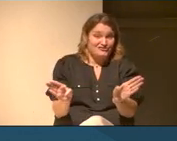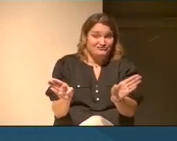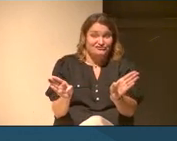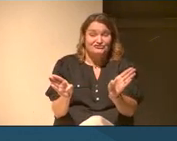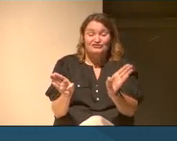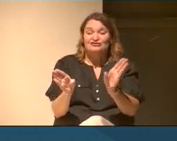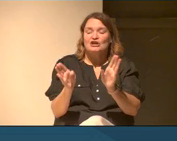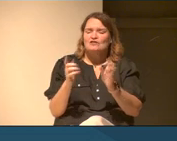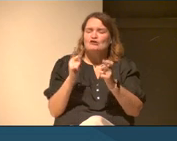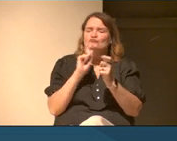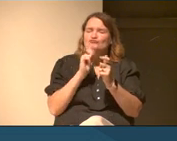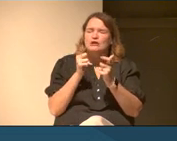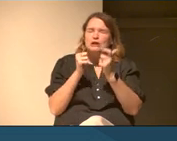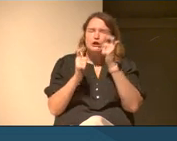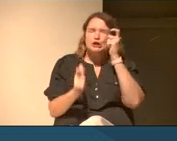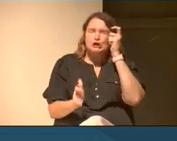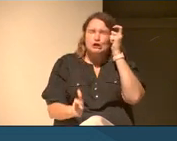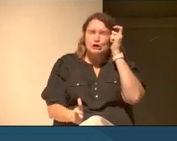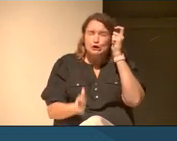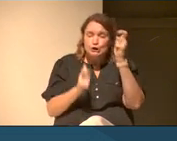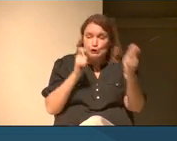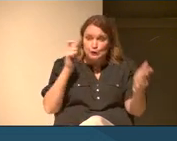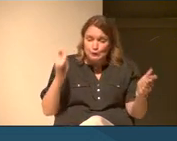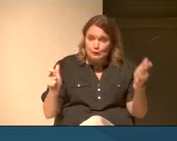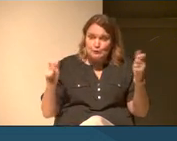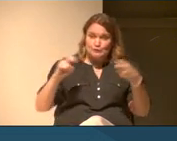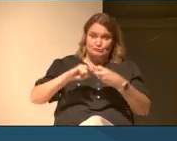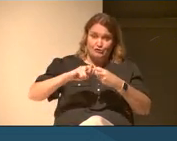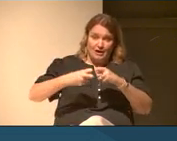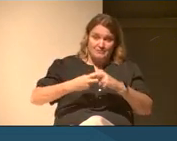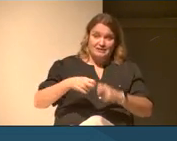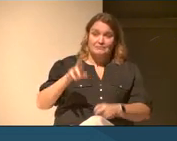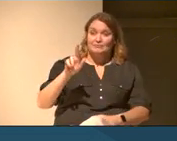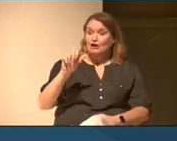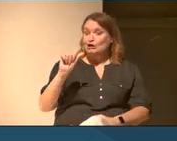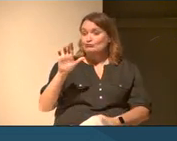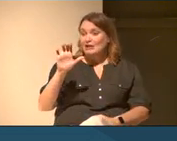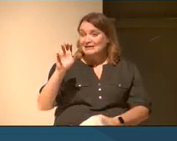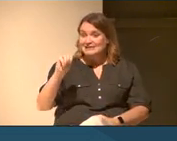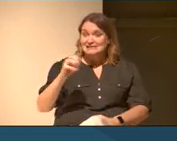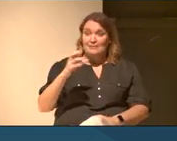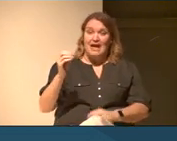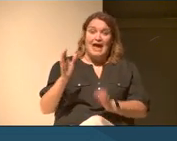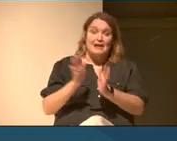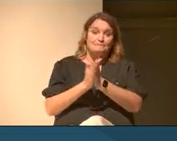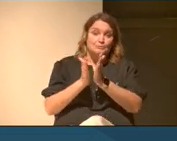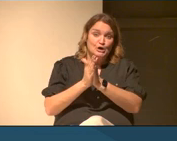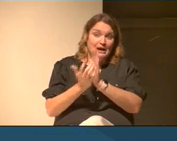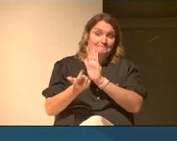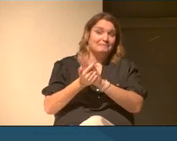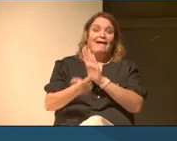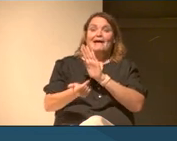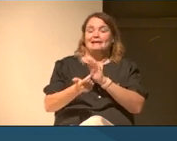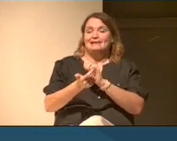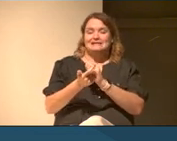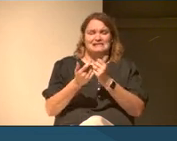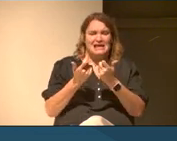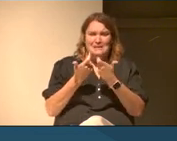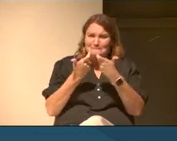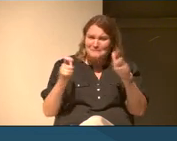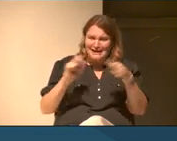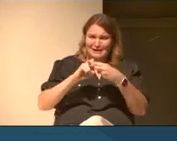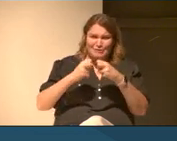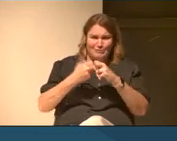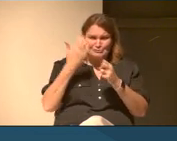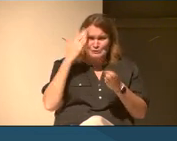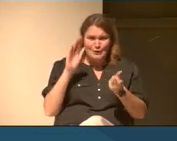they're huge problems. They're like racism and banning books and all the other big problems that seem so big and we don't know what to do about them. And so